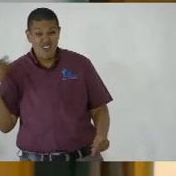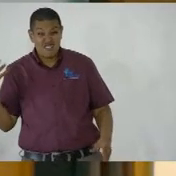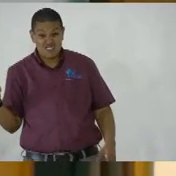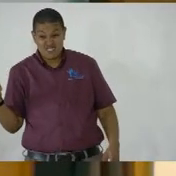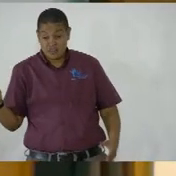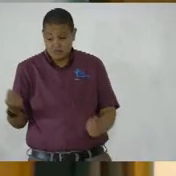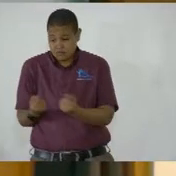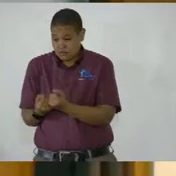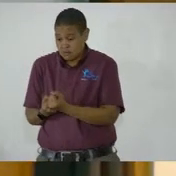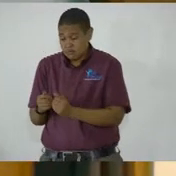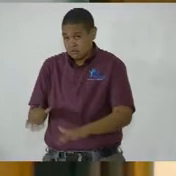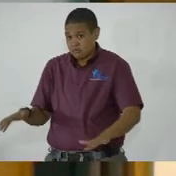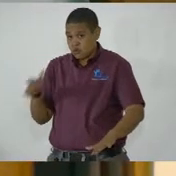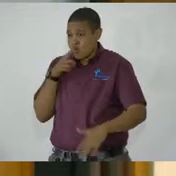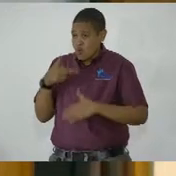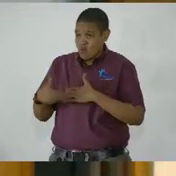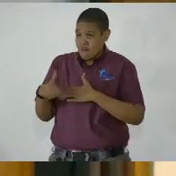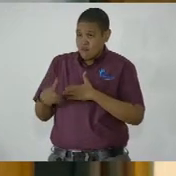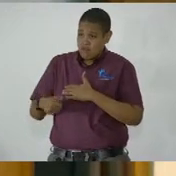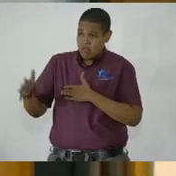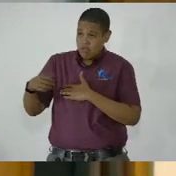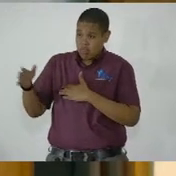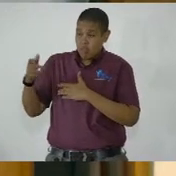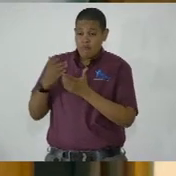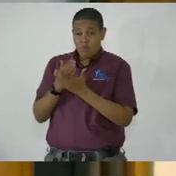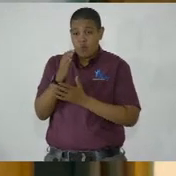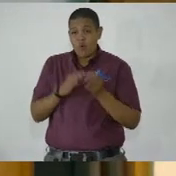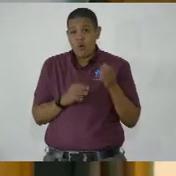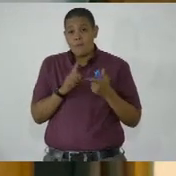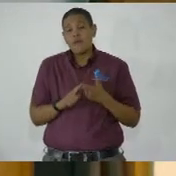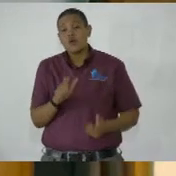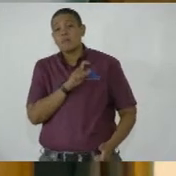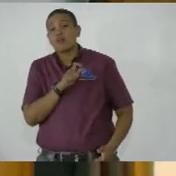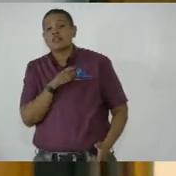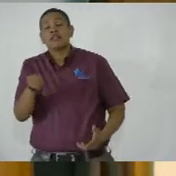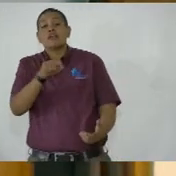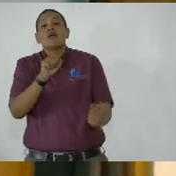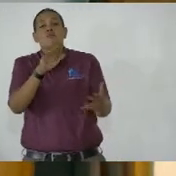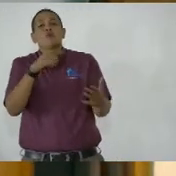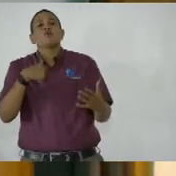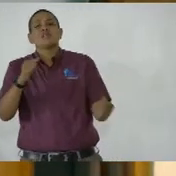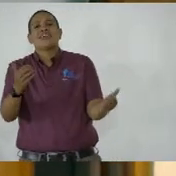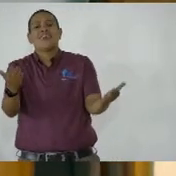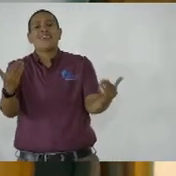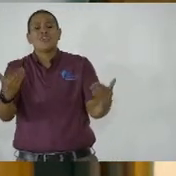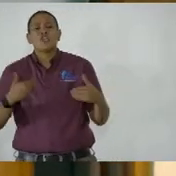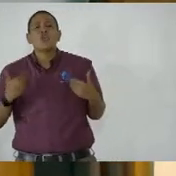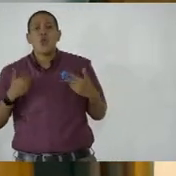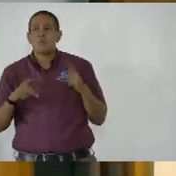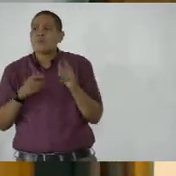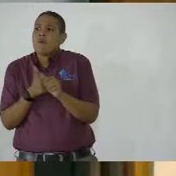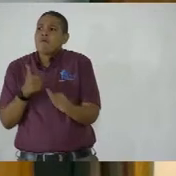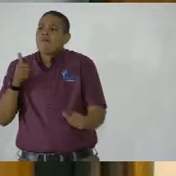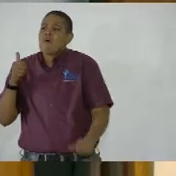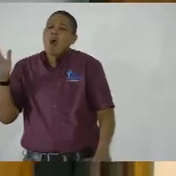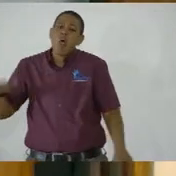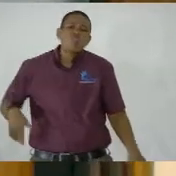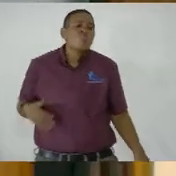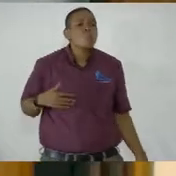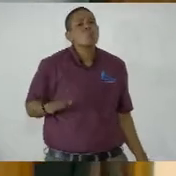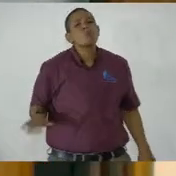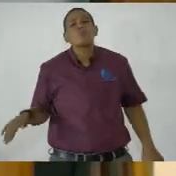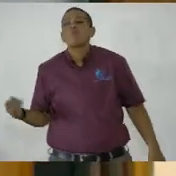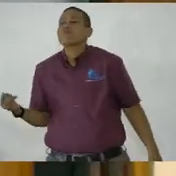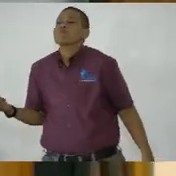who are referred by the courts and the police. By this approach, we can help these youngsters to avoid delinquent and criminal